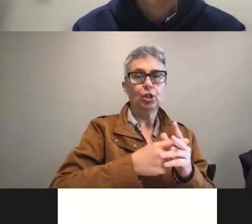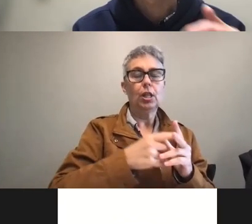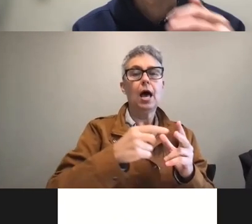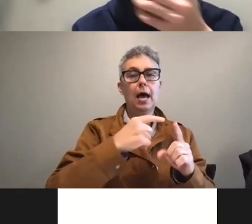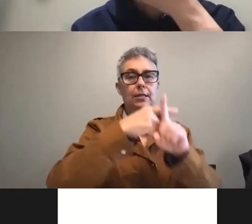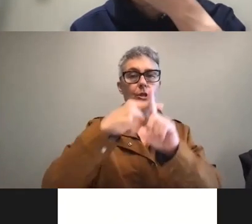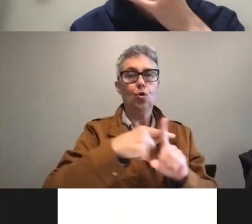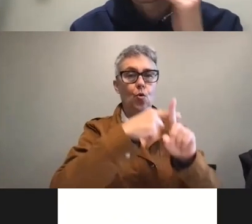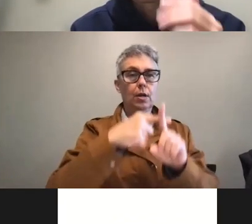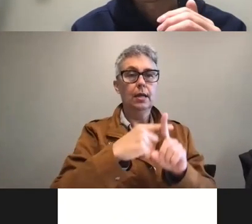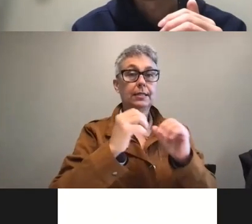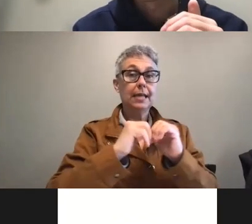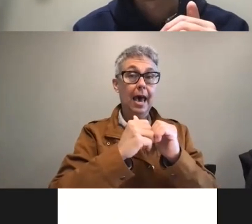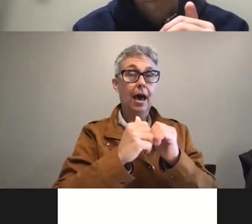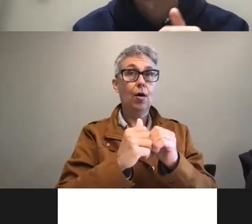we do this just by